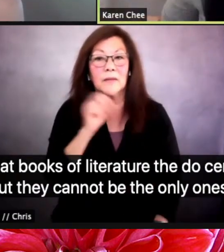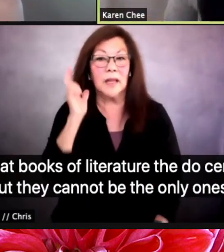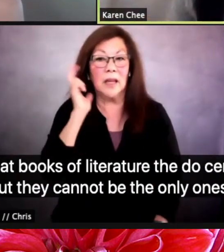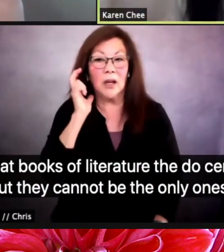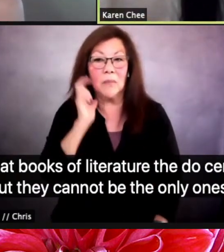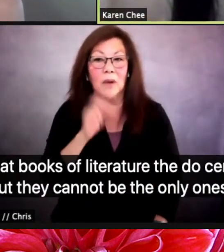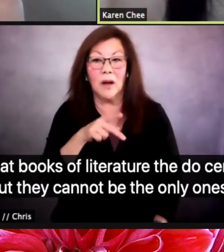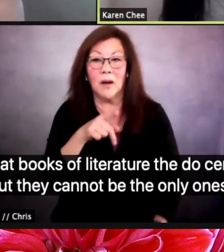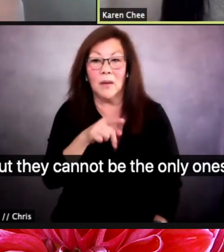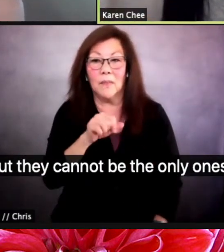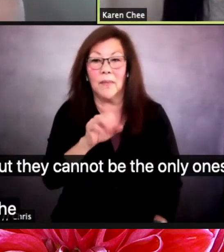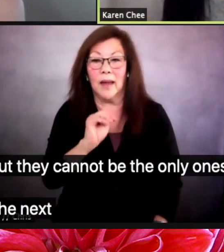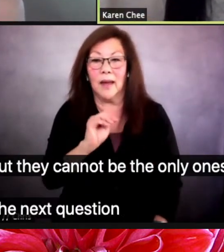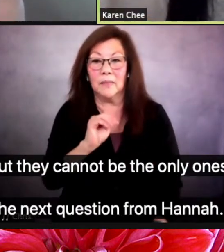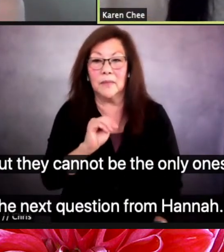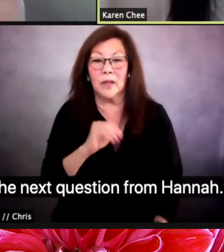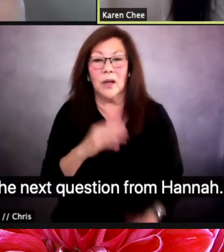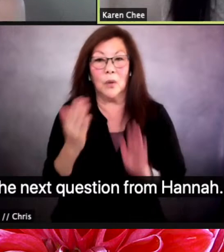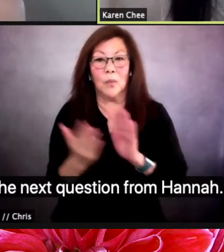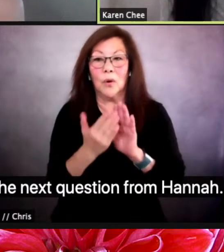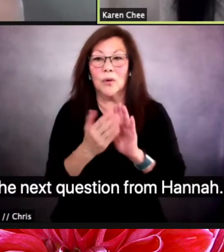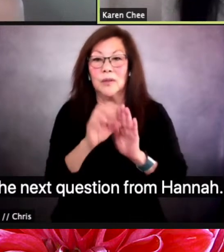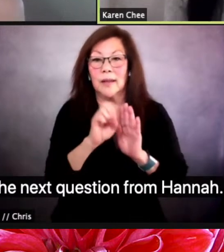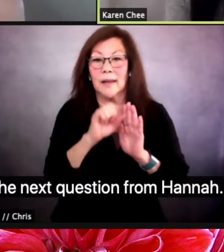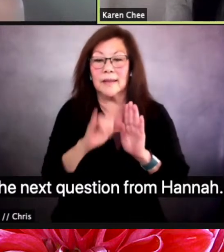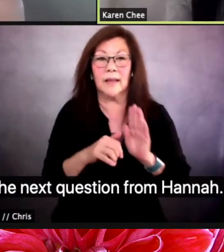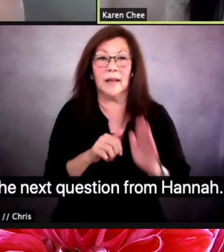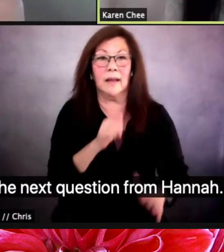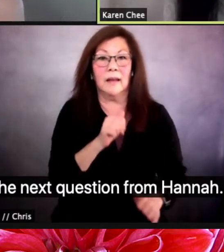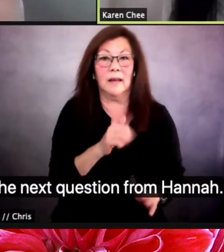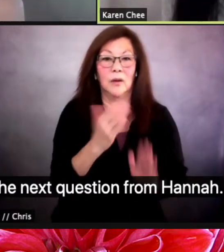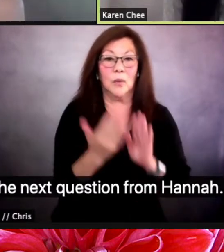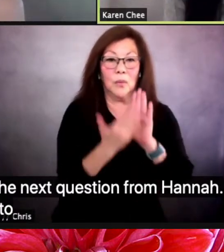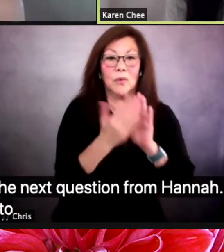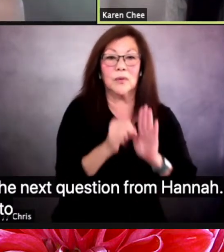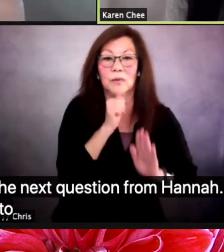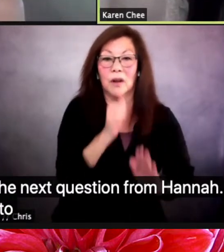to essays. How does she approach nonfiction as opposed to fiction?